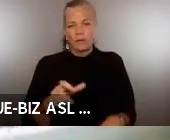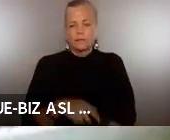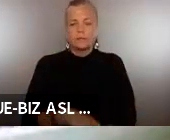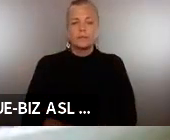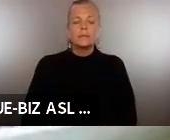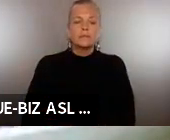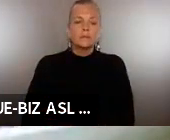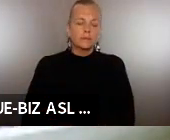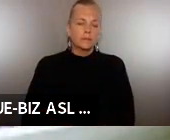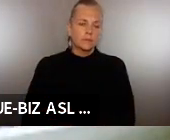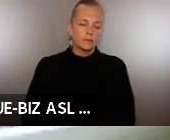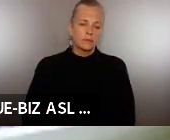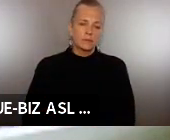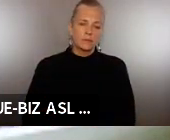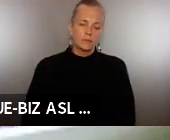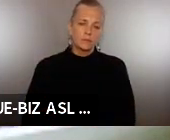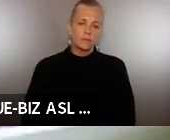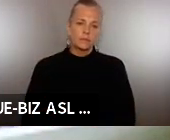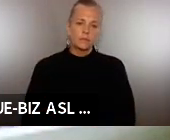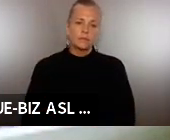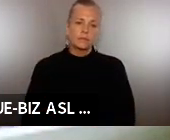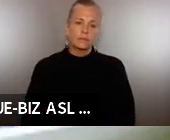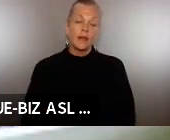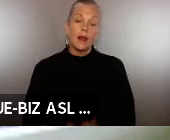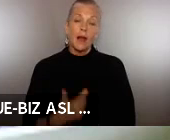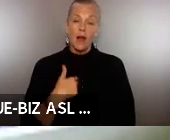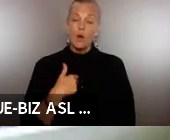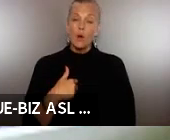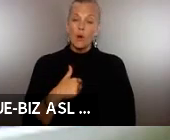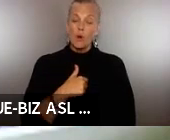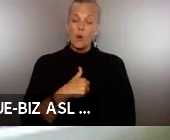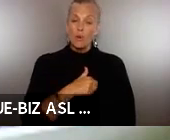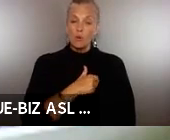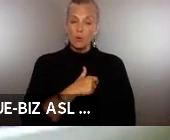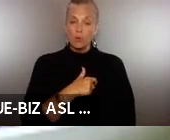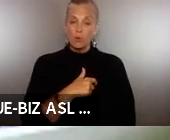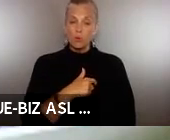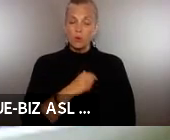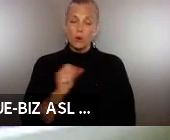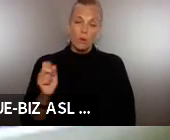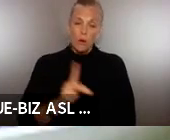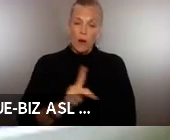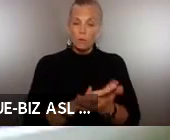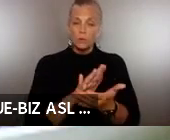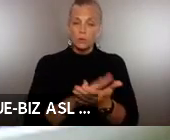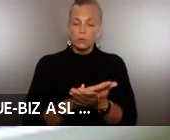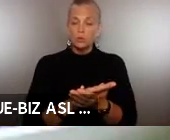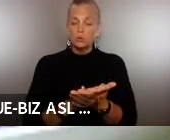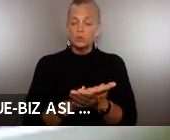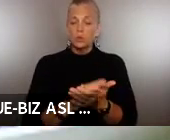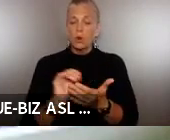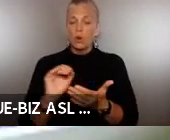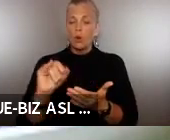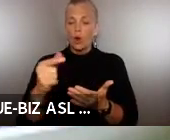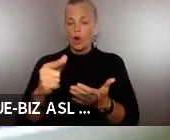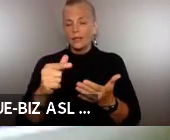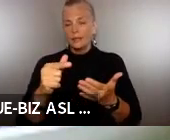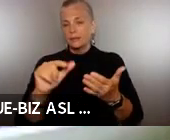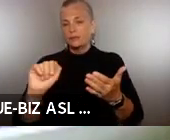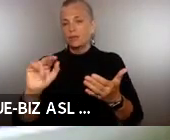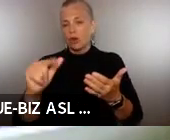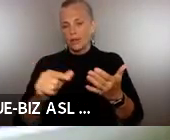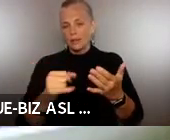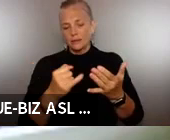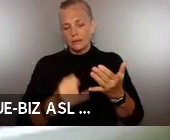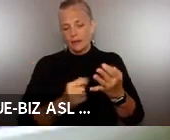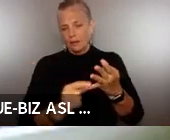And I'm starting classes. We start back the last week of August, so I know I'd be